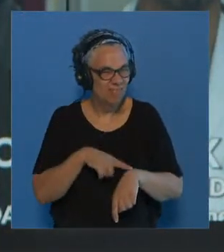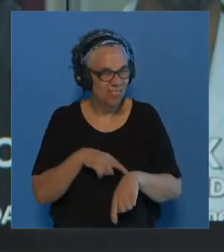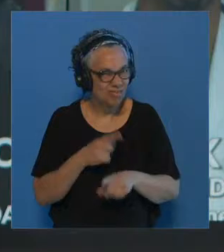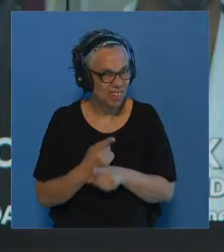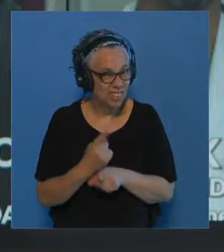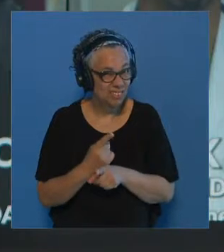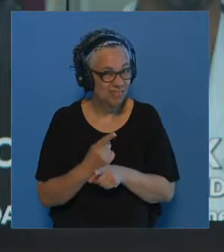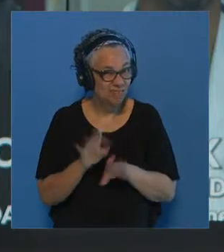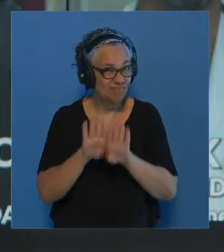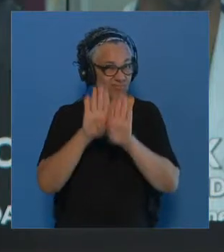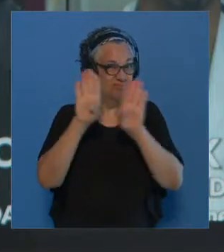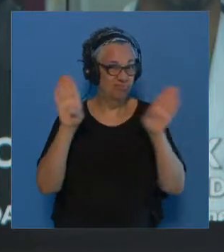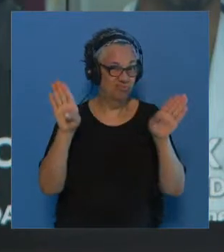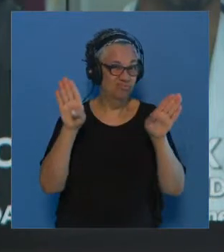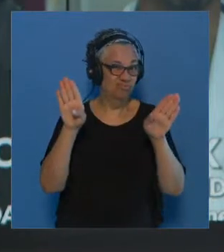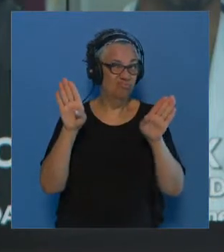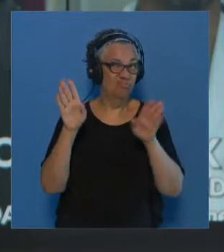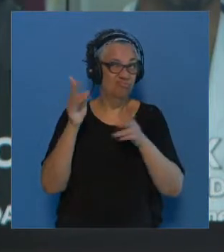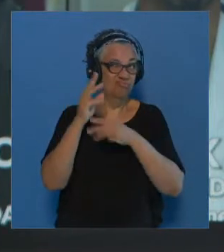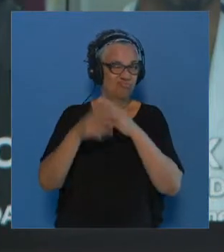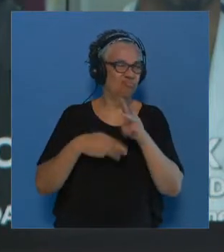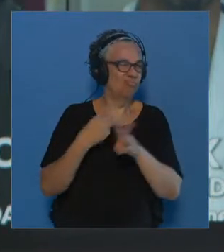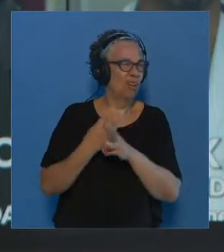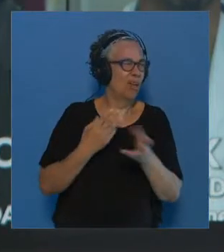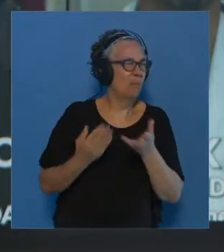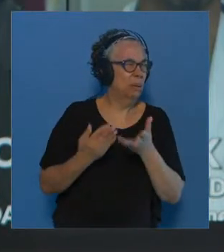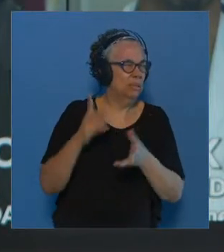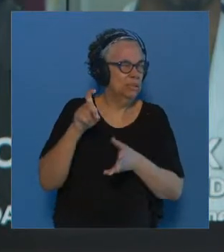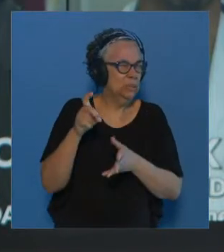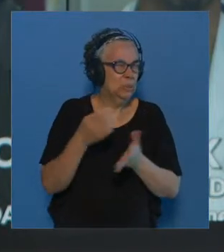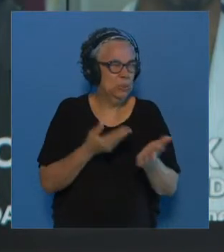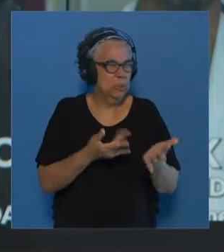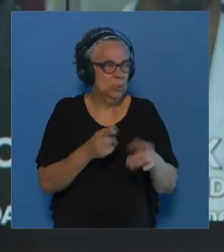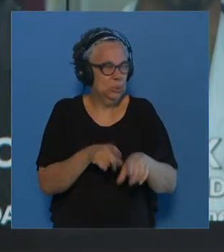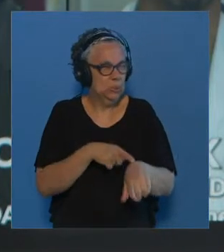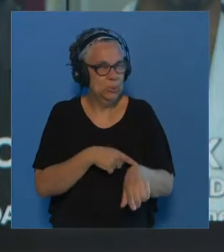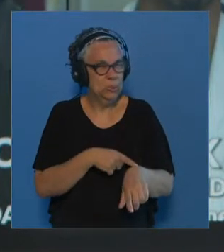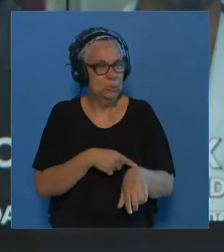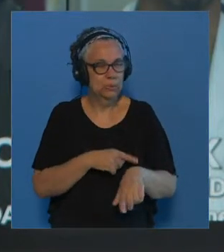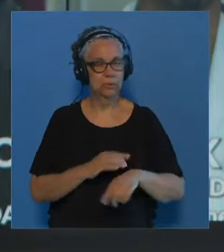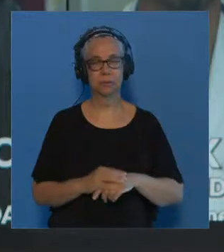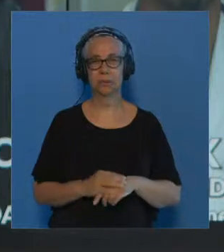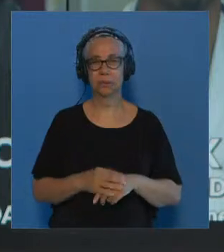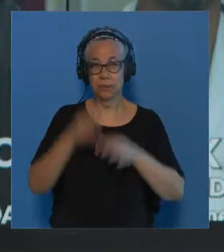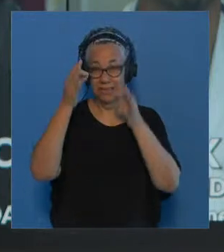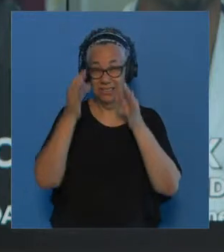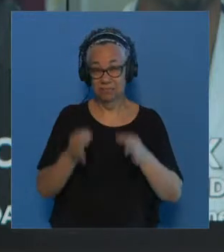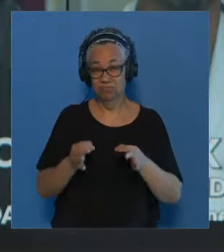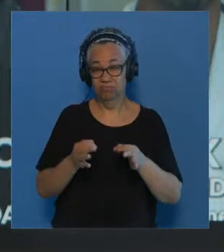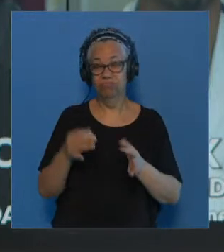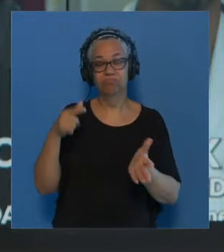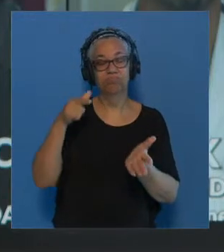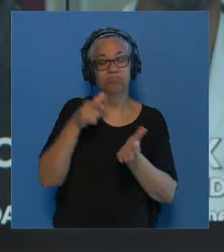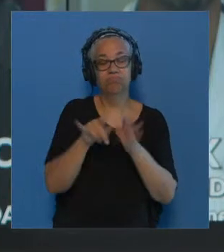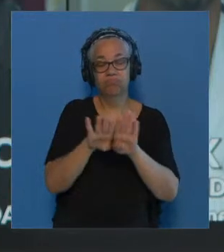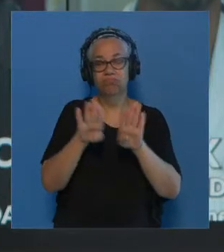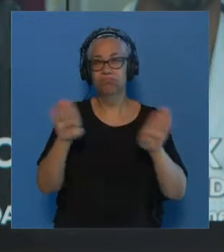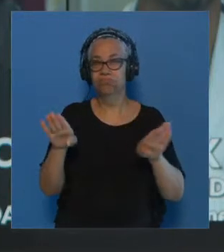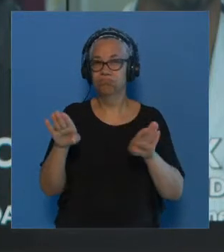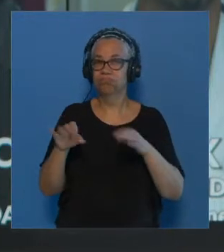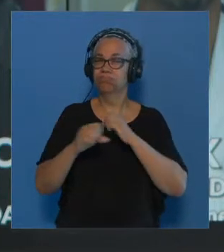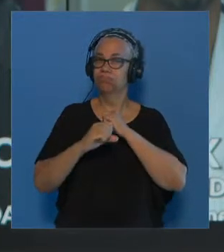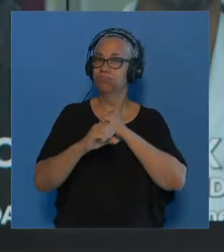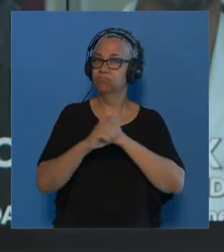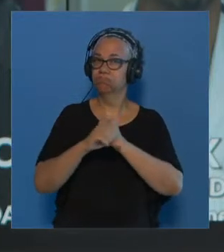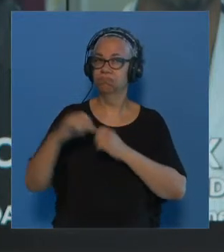to the outside world, or should we have waited longer? The decision to open the airport to scheduled commercial flights is not